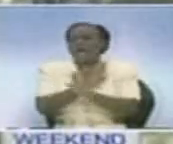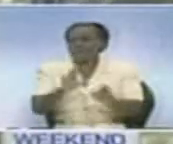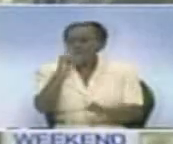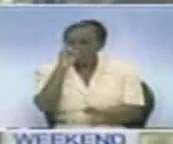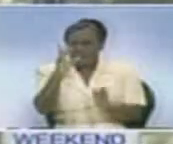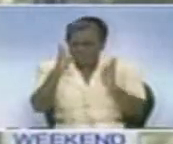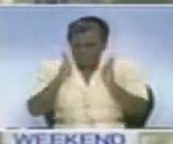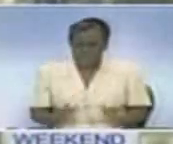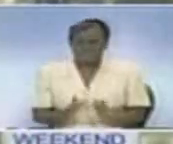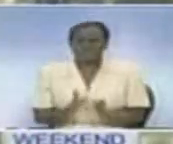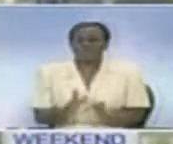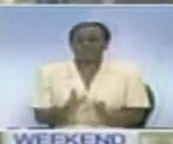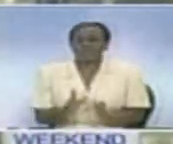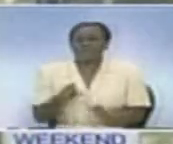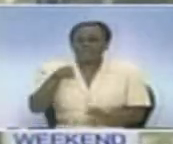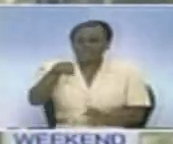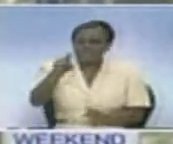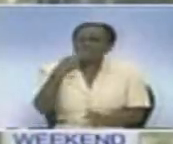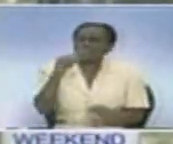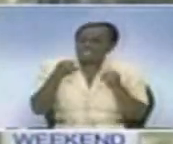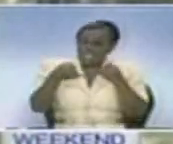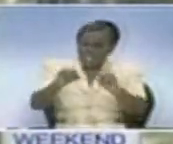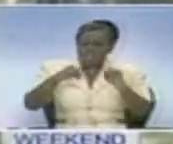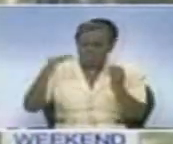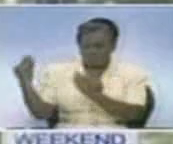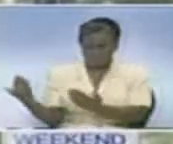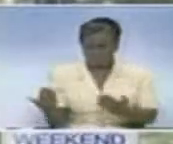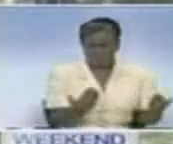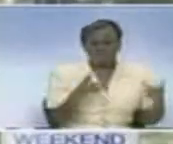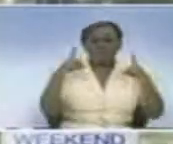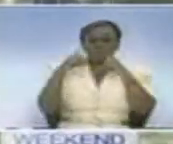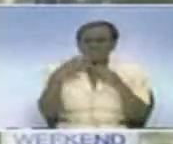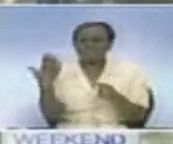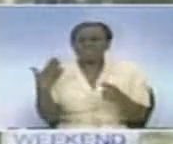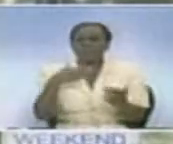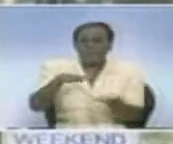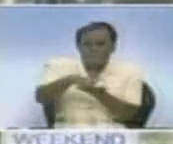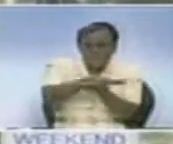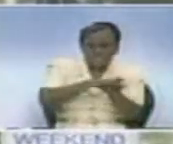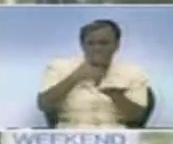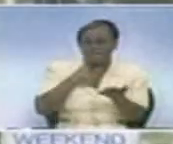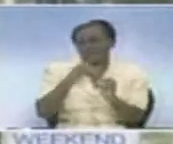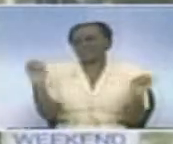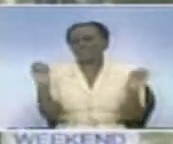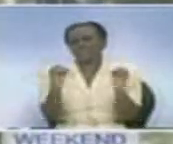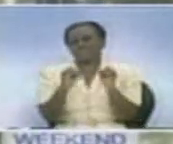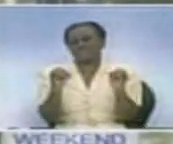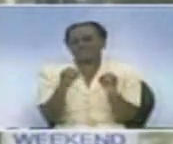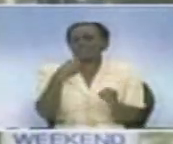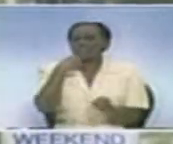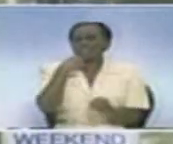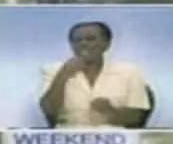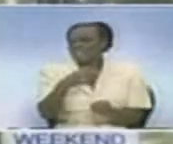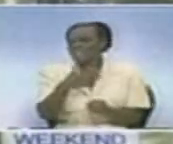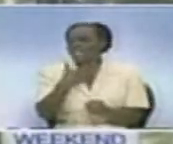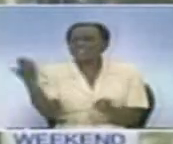moja. Na ndio wanajaribu kuleta hizi maneno ambayo haina msingi, ya kwamba wewe ukisema kitu